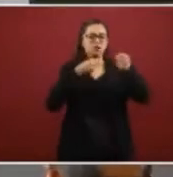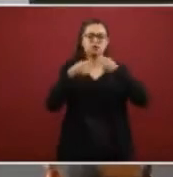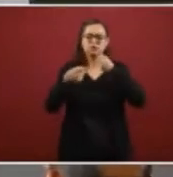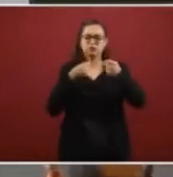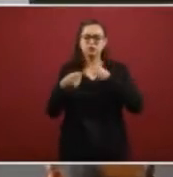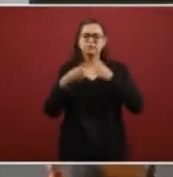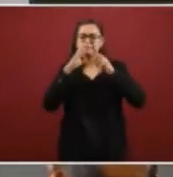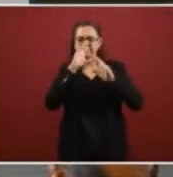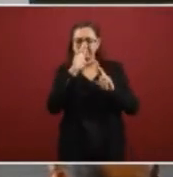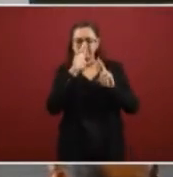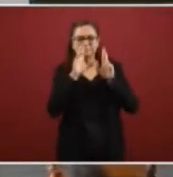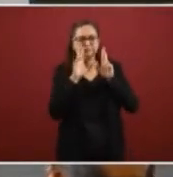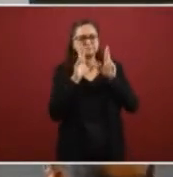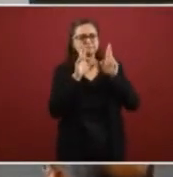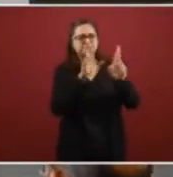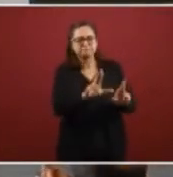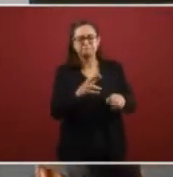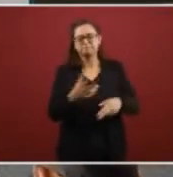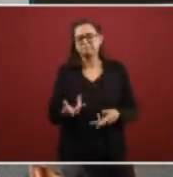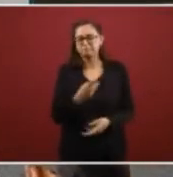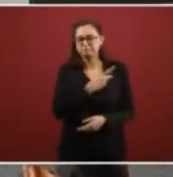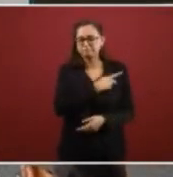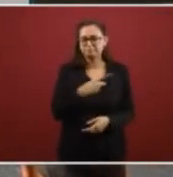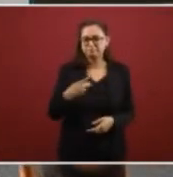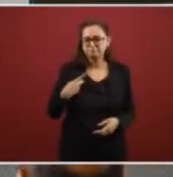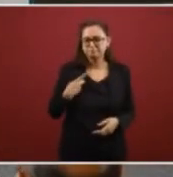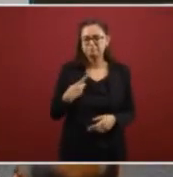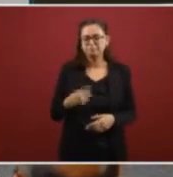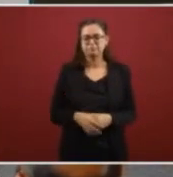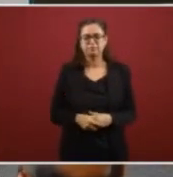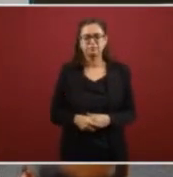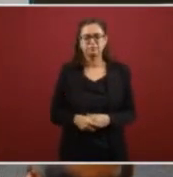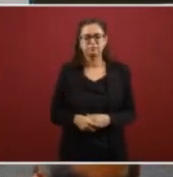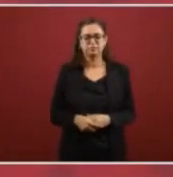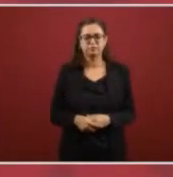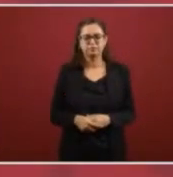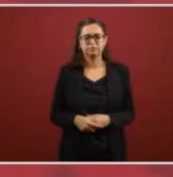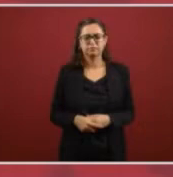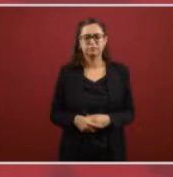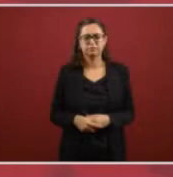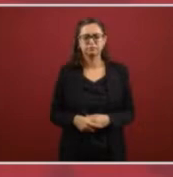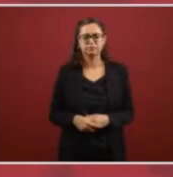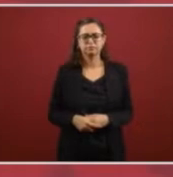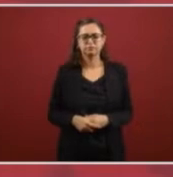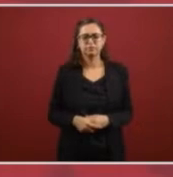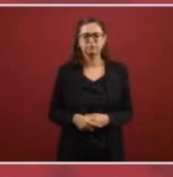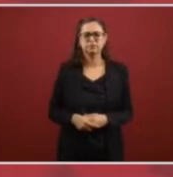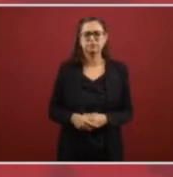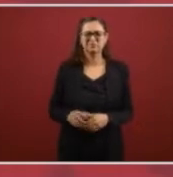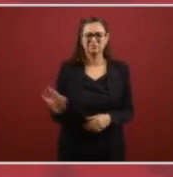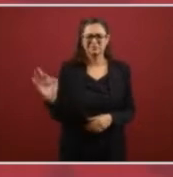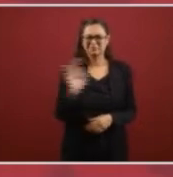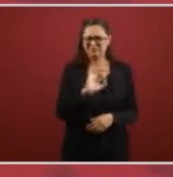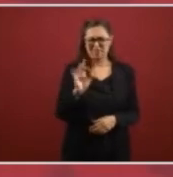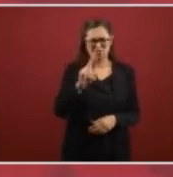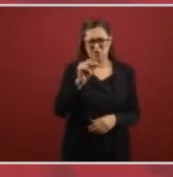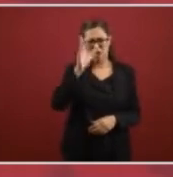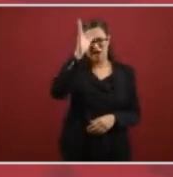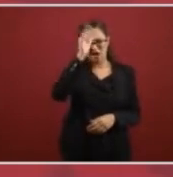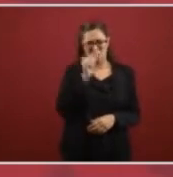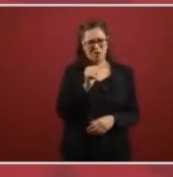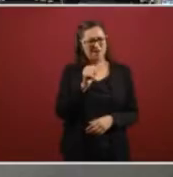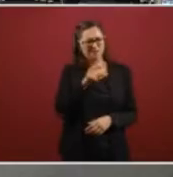the informational media and the newspaper people. And we can even say that you can have